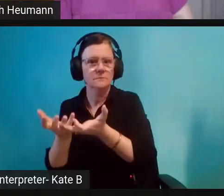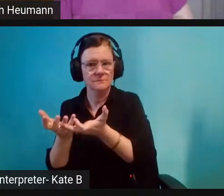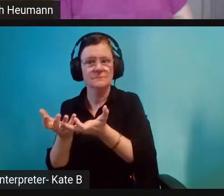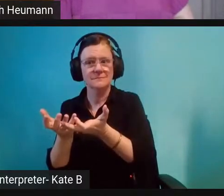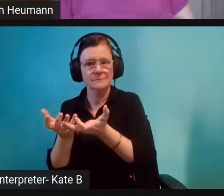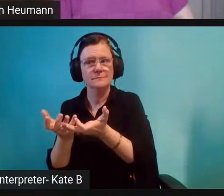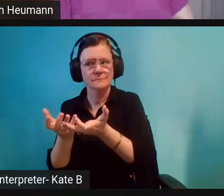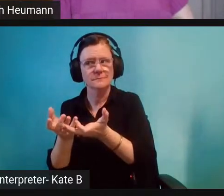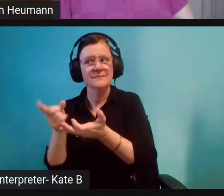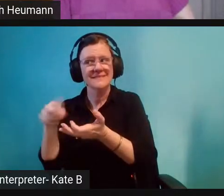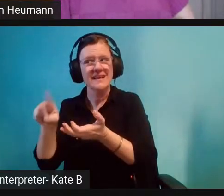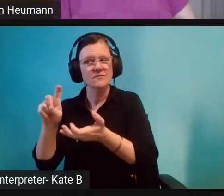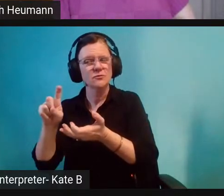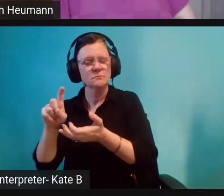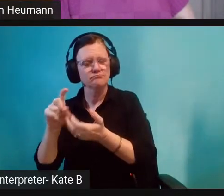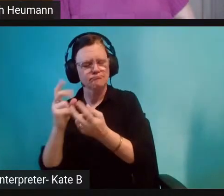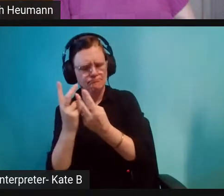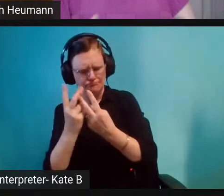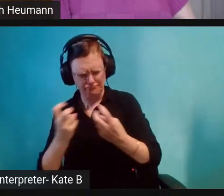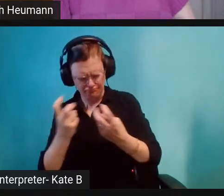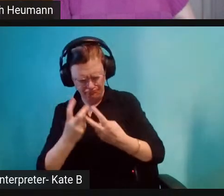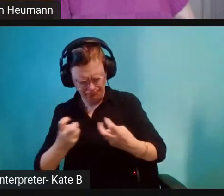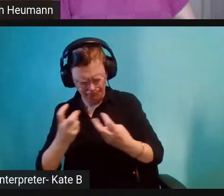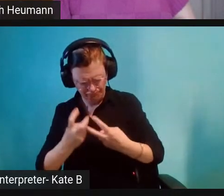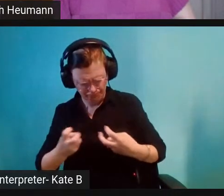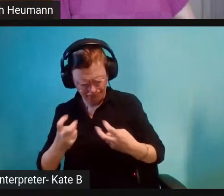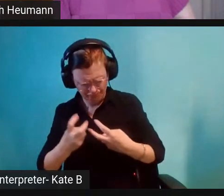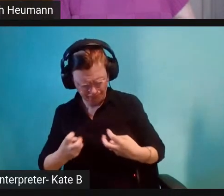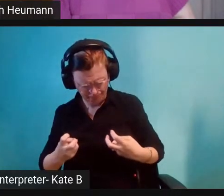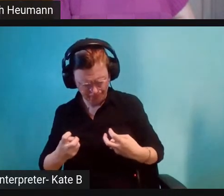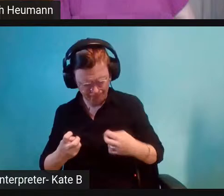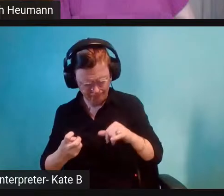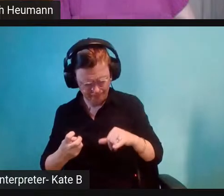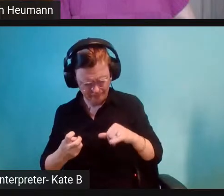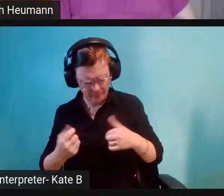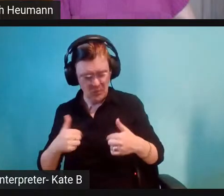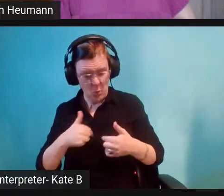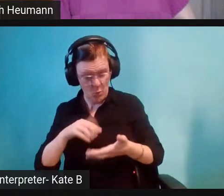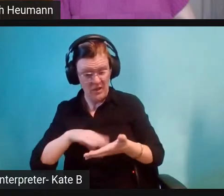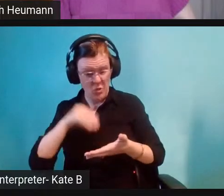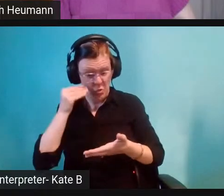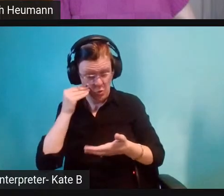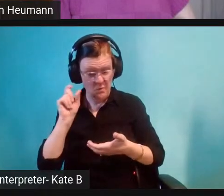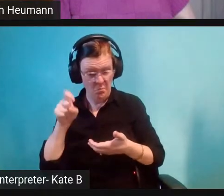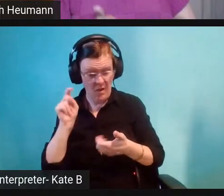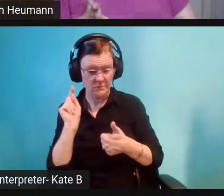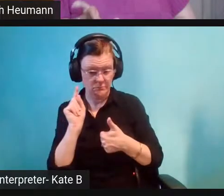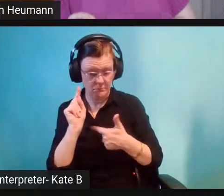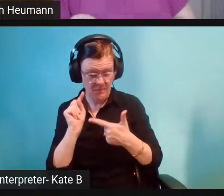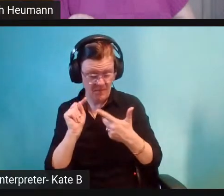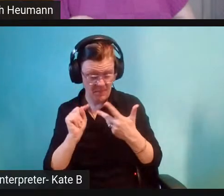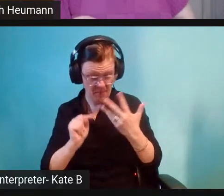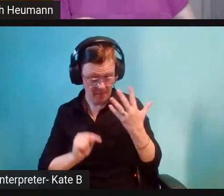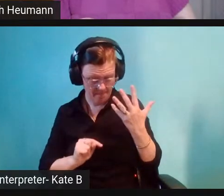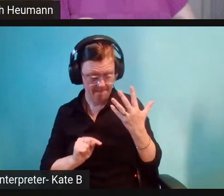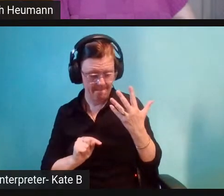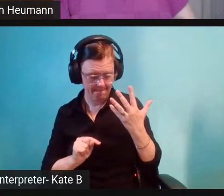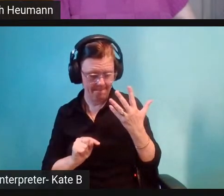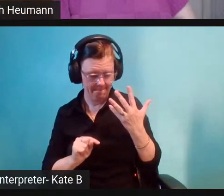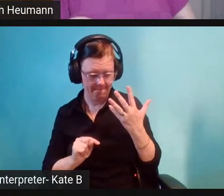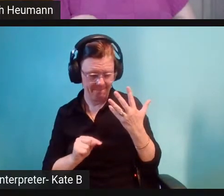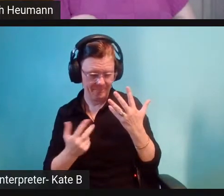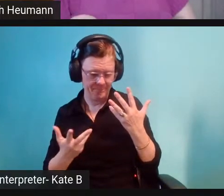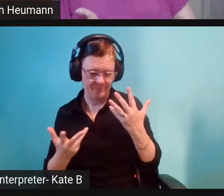sincerely looking at not only what it needs to learn from